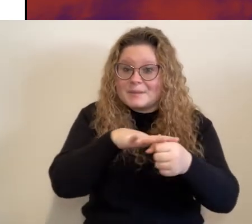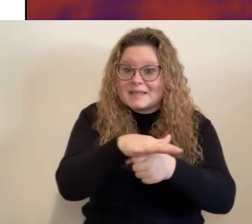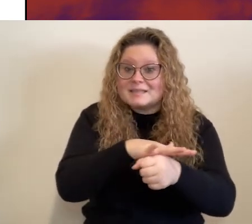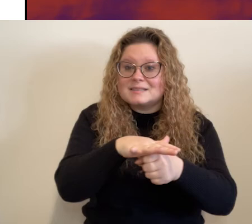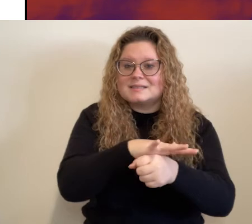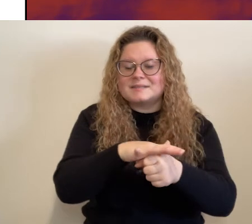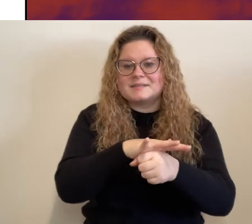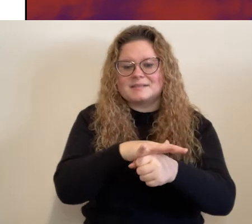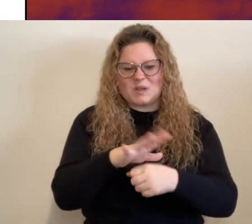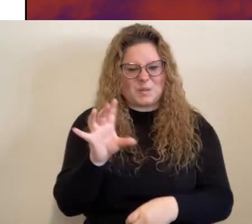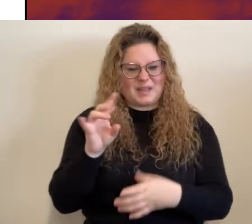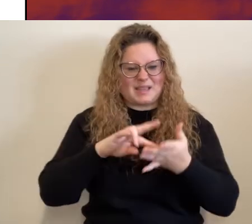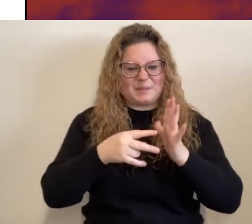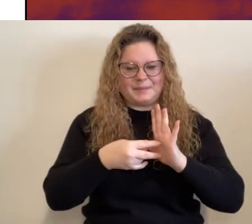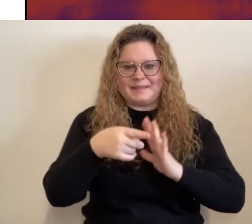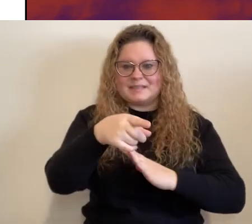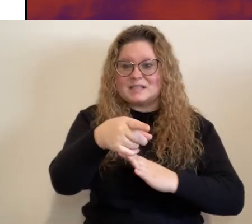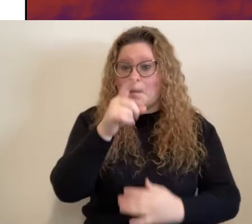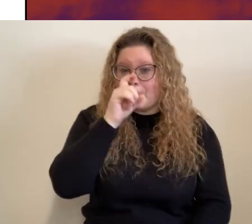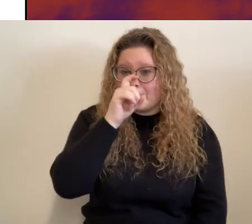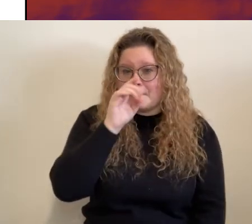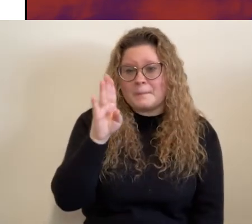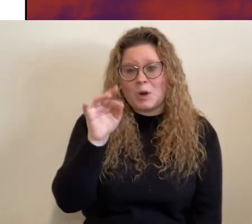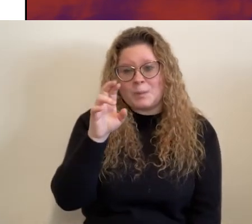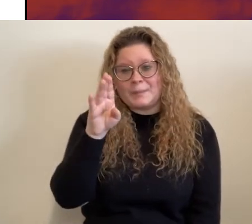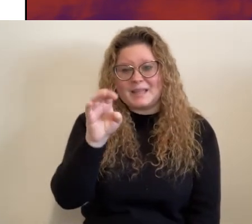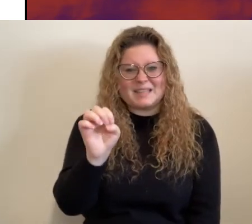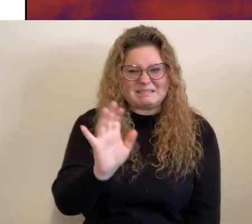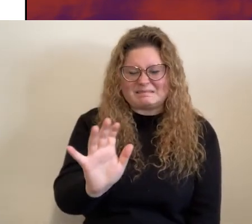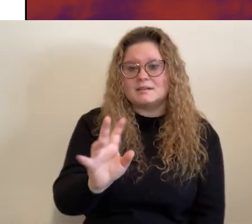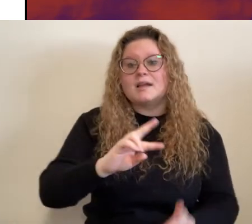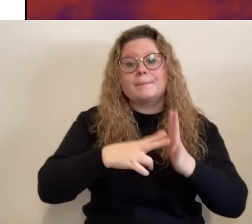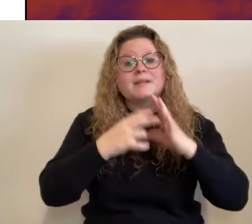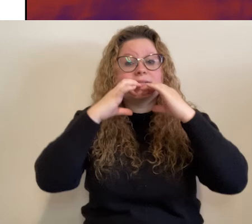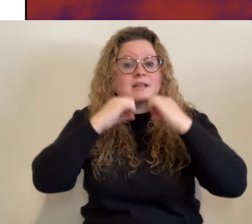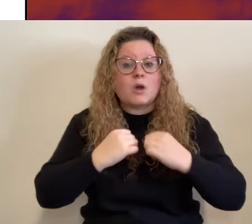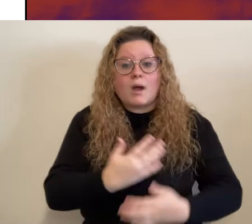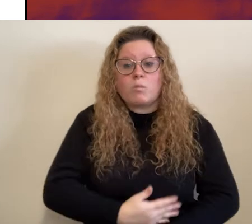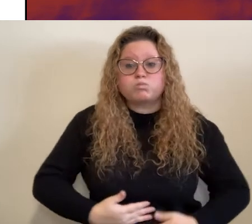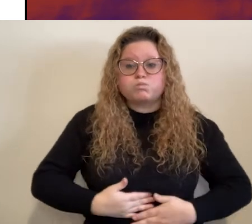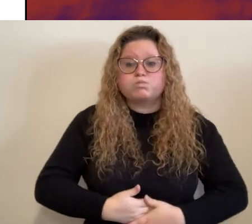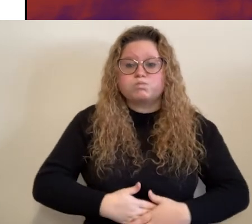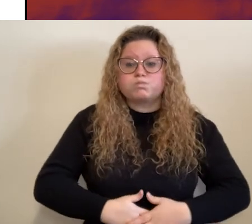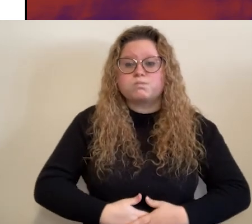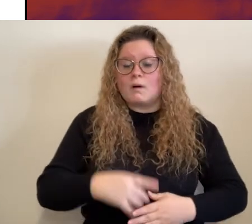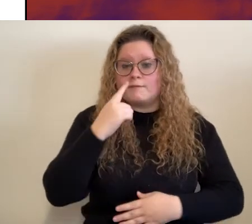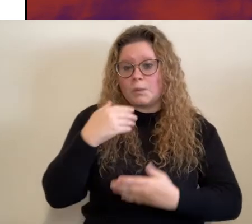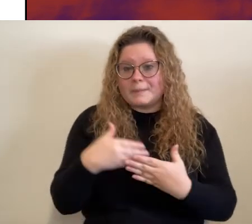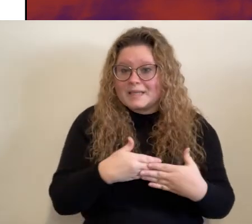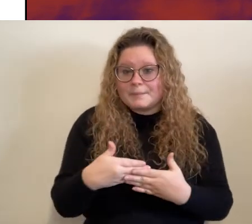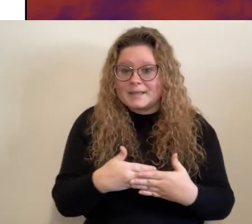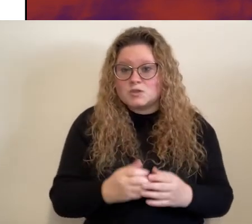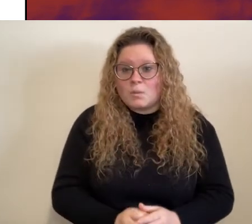pink means, pink doesn't mean Barbie. Pink means a sacred womb that we hold as self-identifying